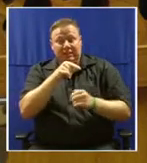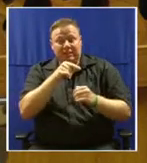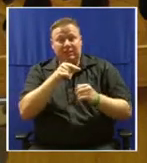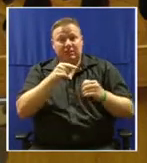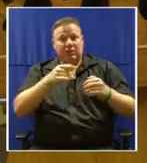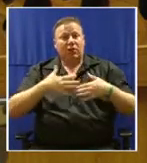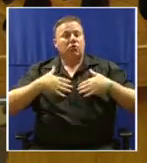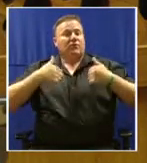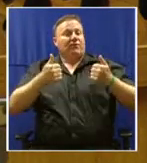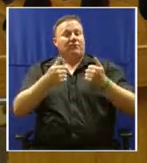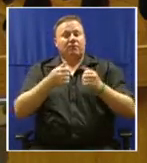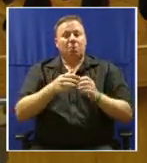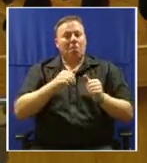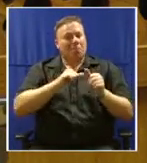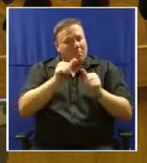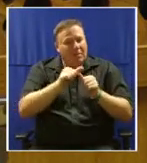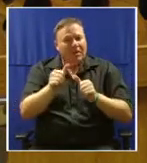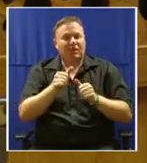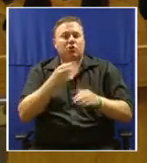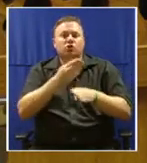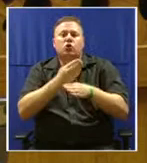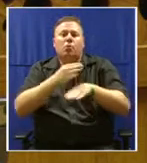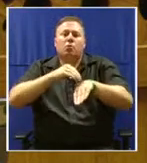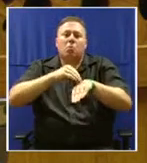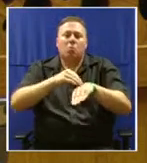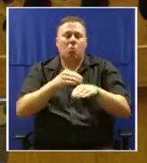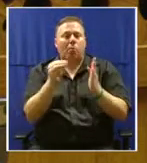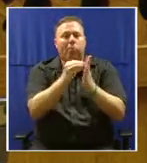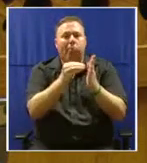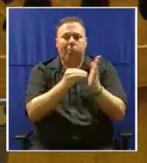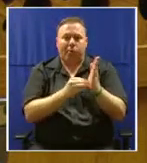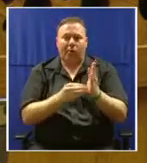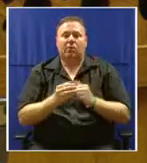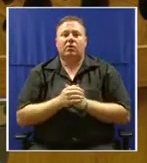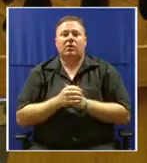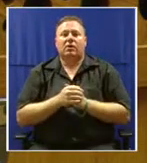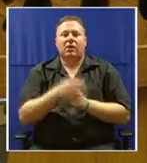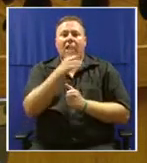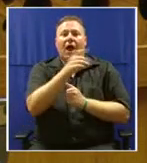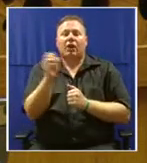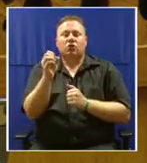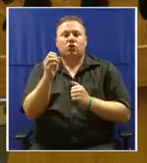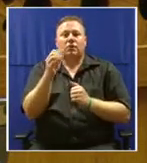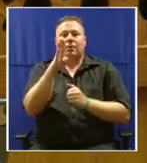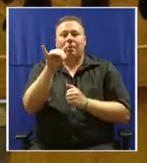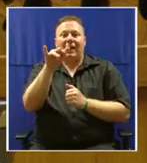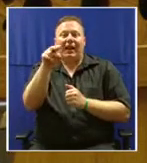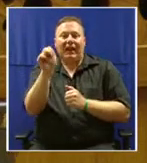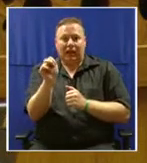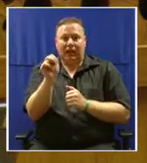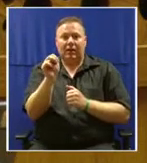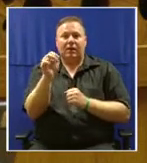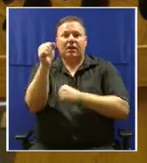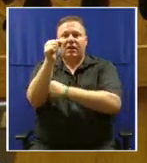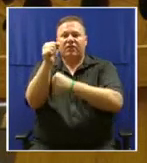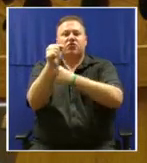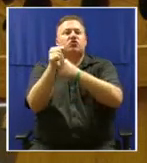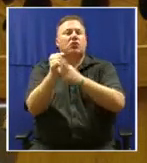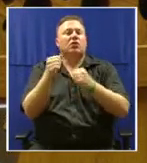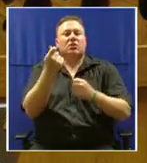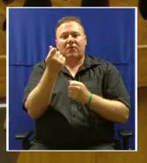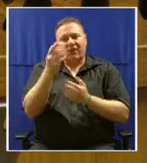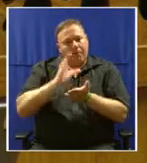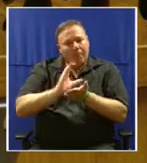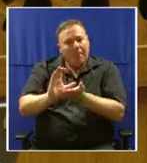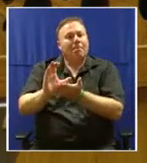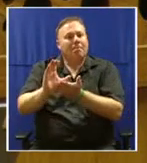jobs. The 100 billion infrastructure fund is now in full operation.